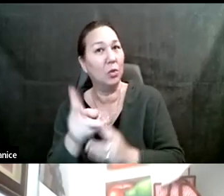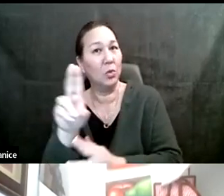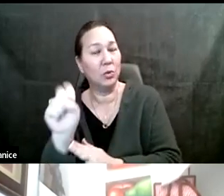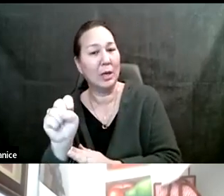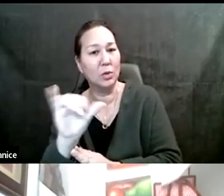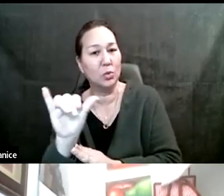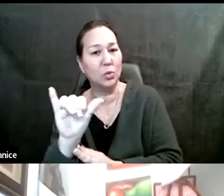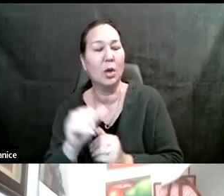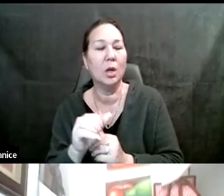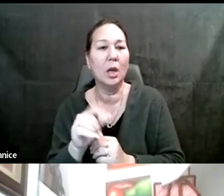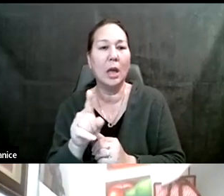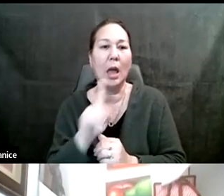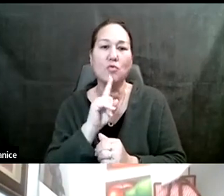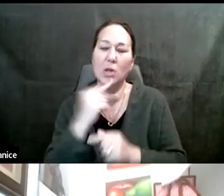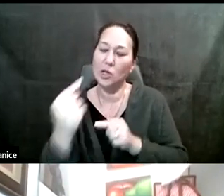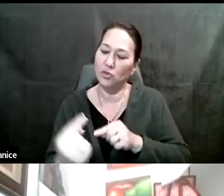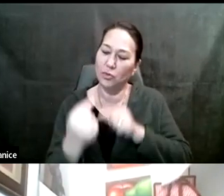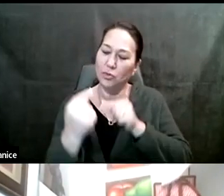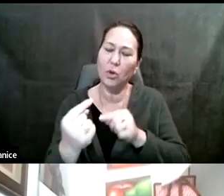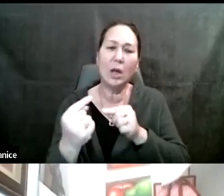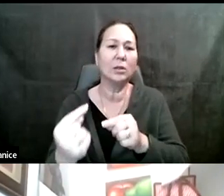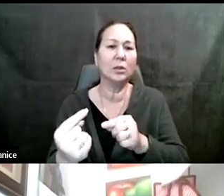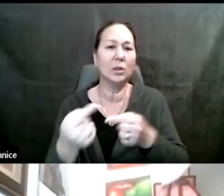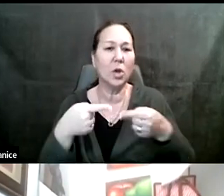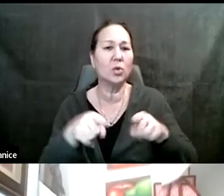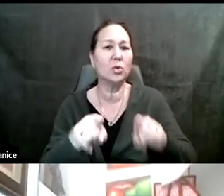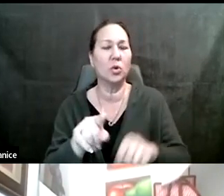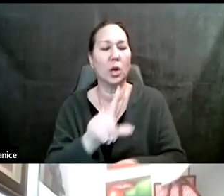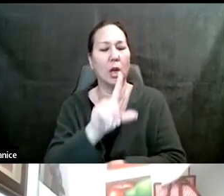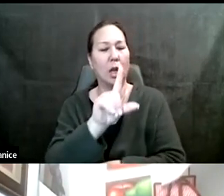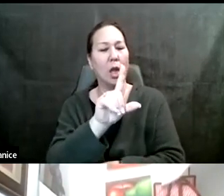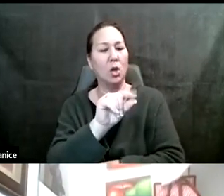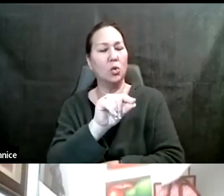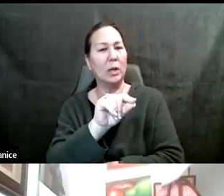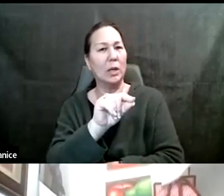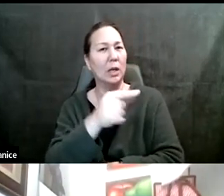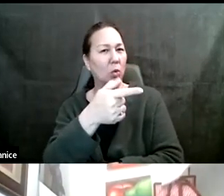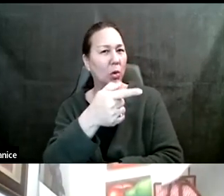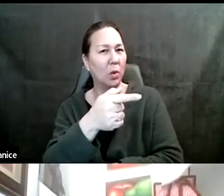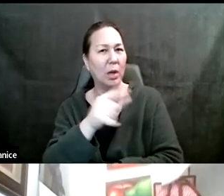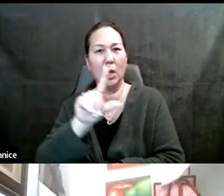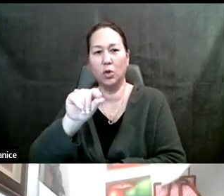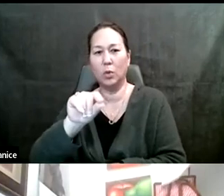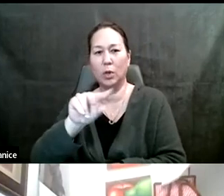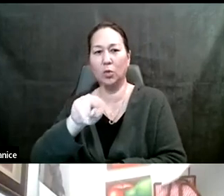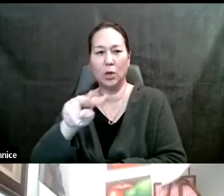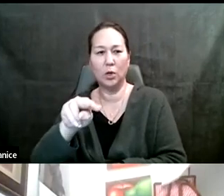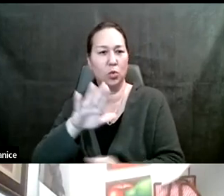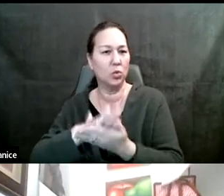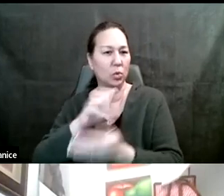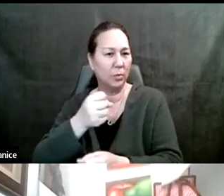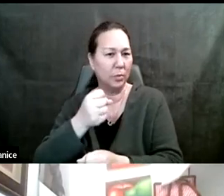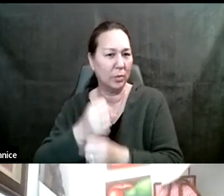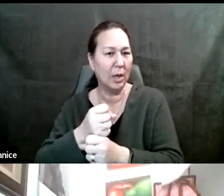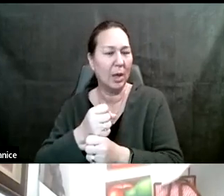with student engagement in the 2021-2012 school year and the annual dropout rate in BPS